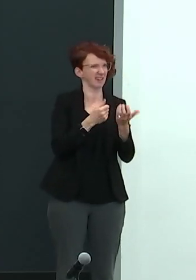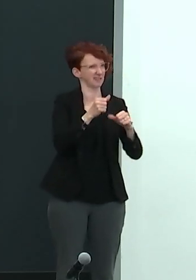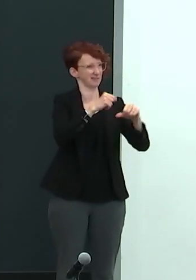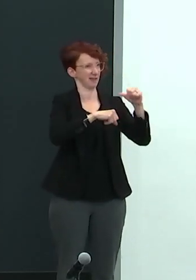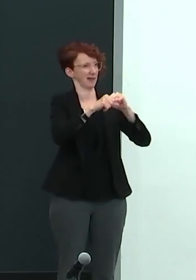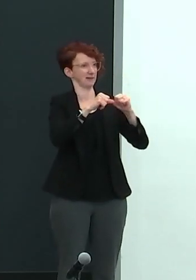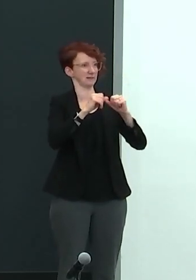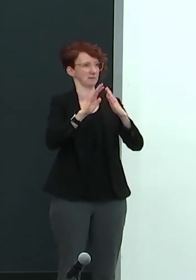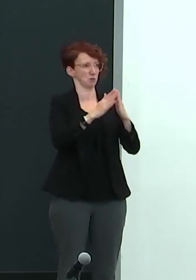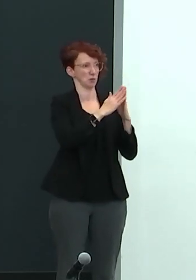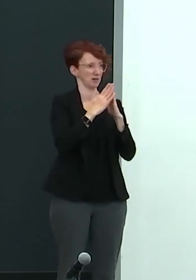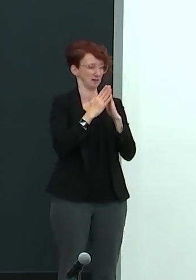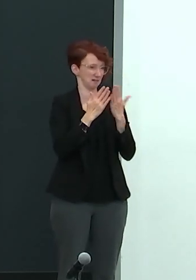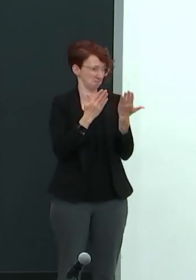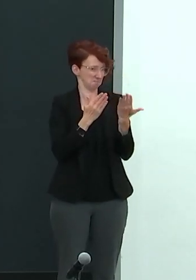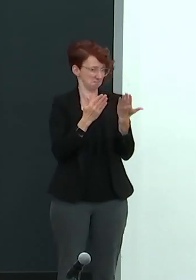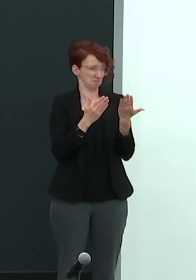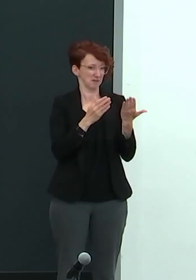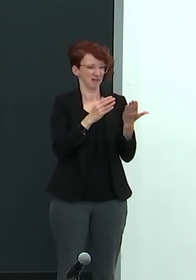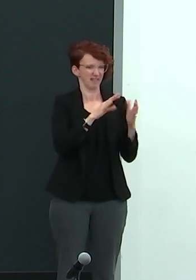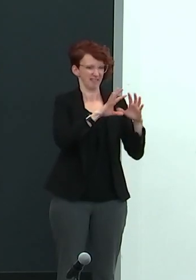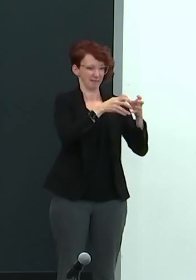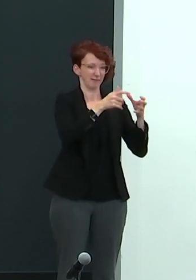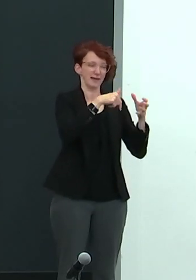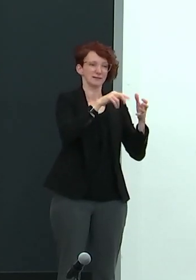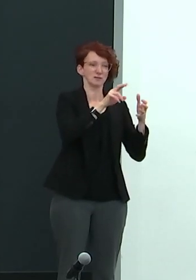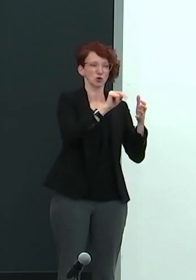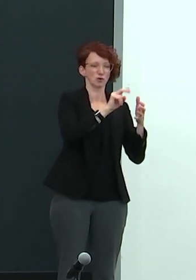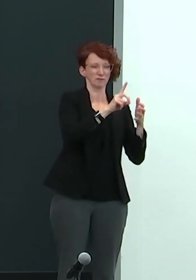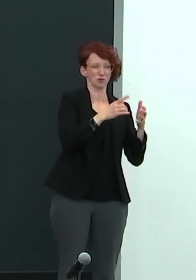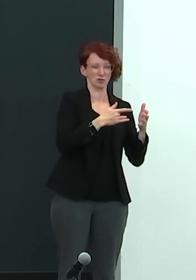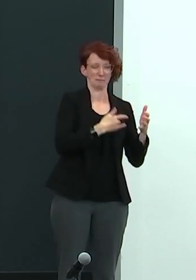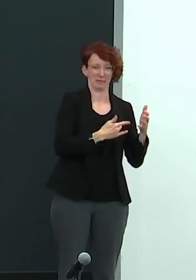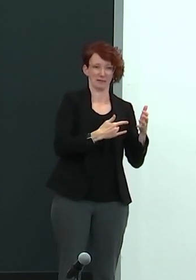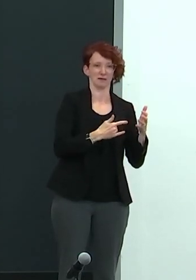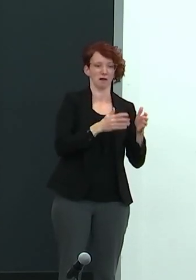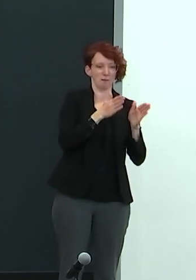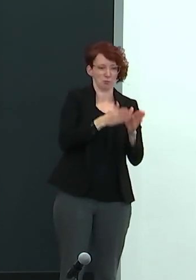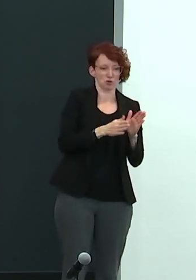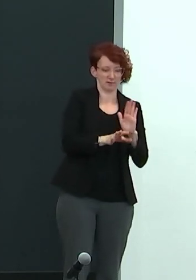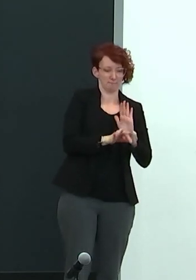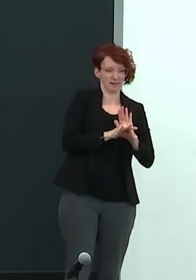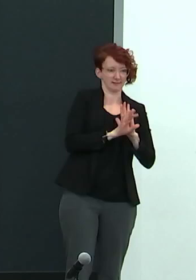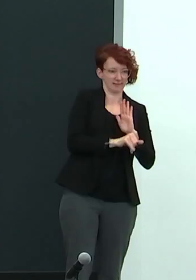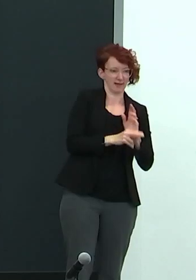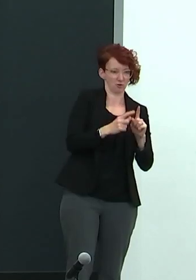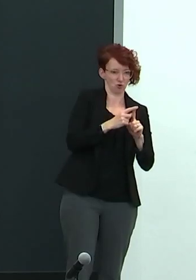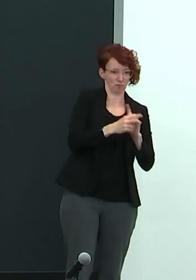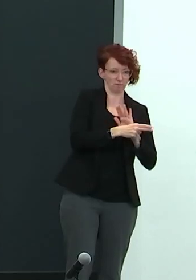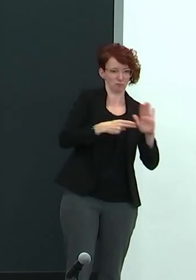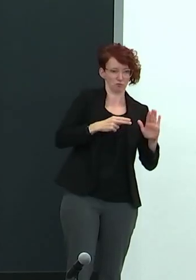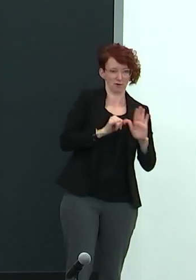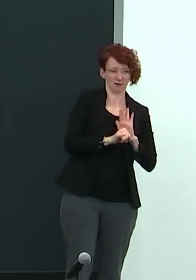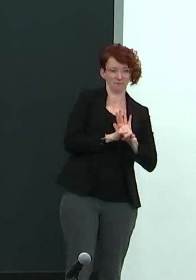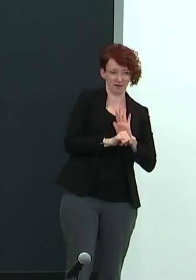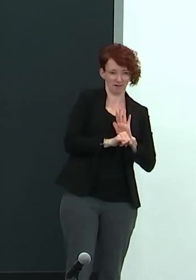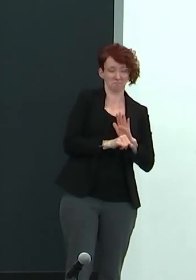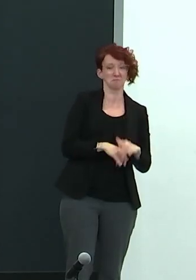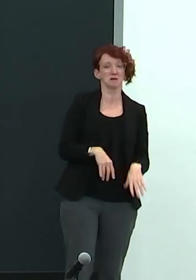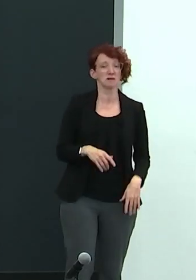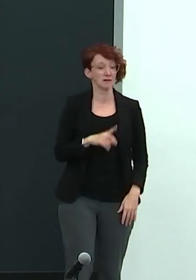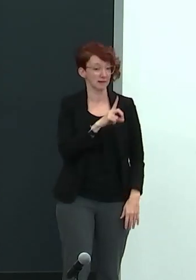scientific community, neurodiversity is a self-identified term. Both Deb and I today, we